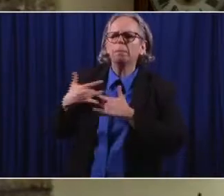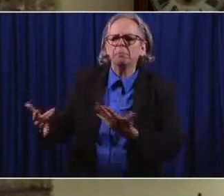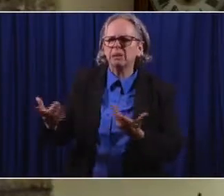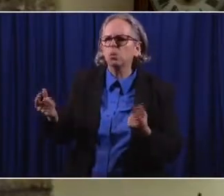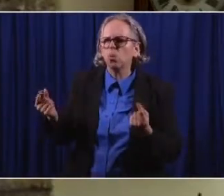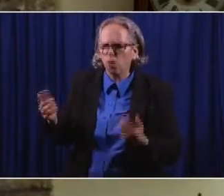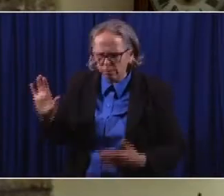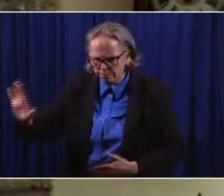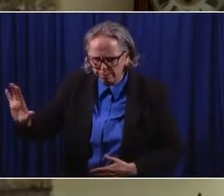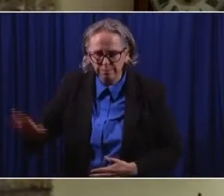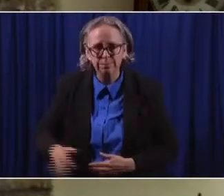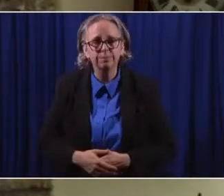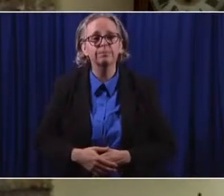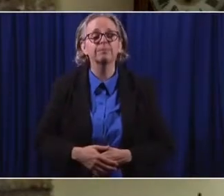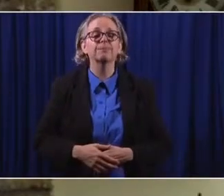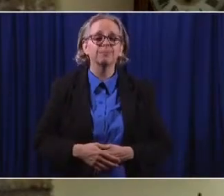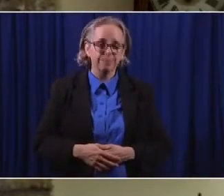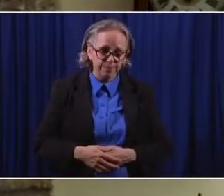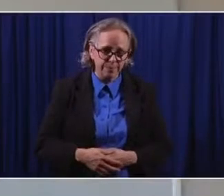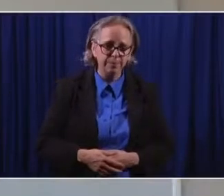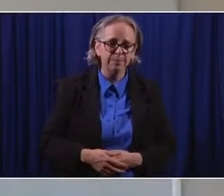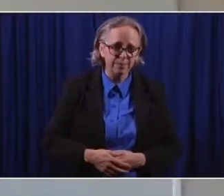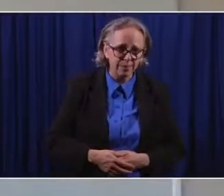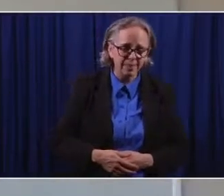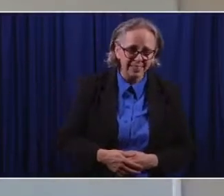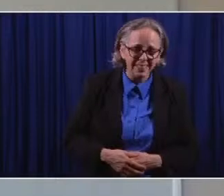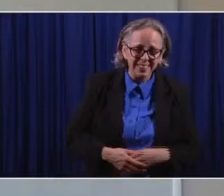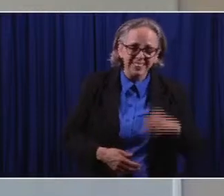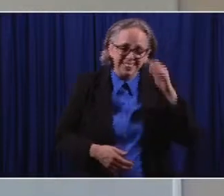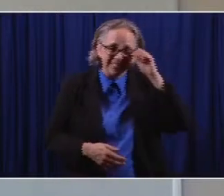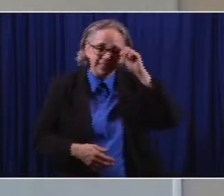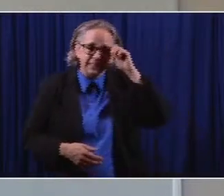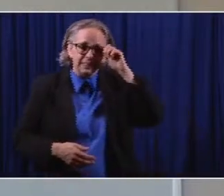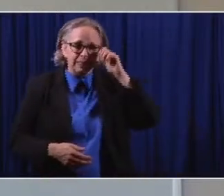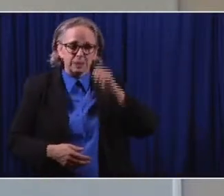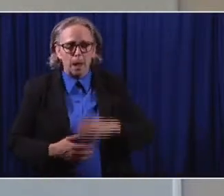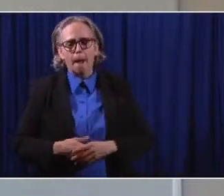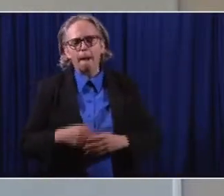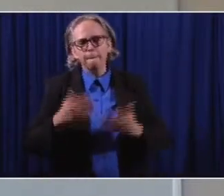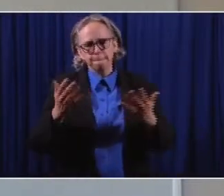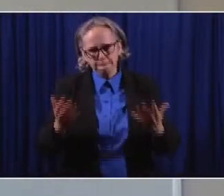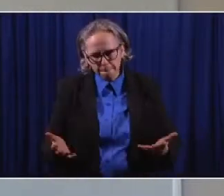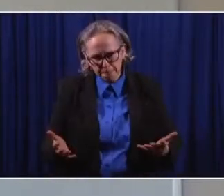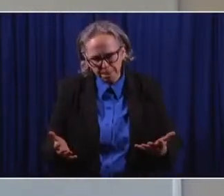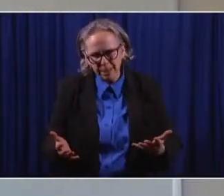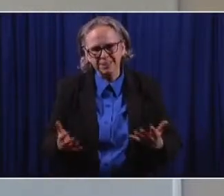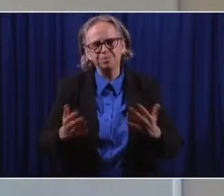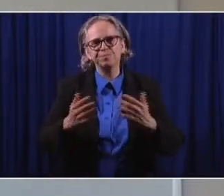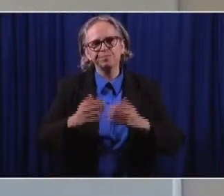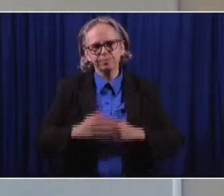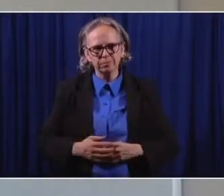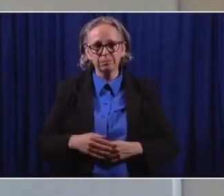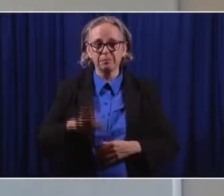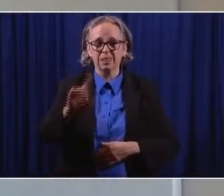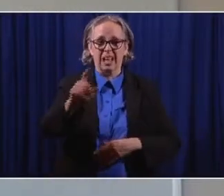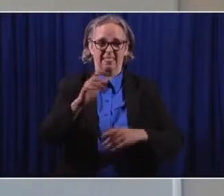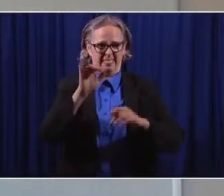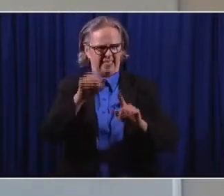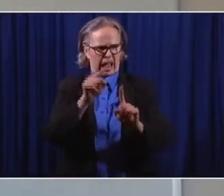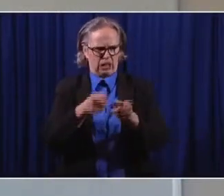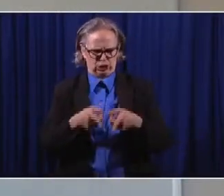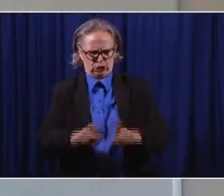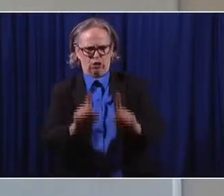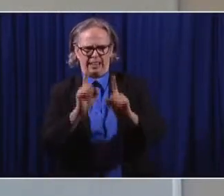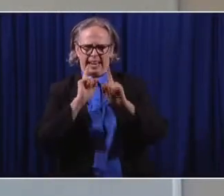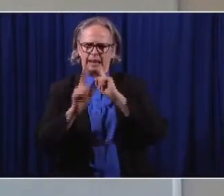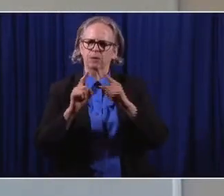the next person on your team? Absolutely. our interviewers are very experienced. We try to say,